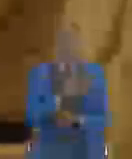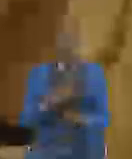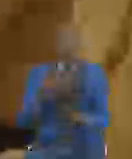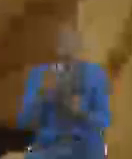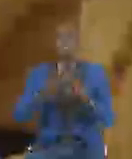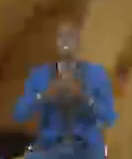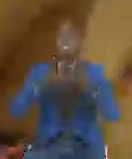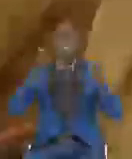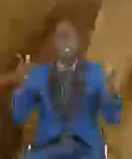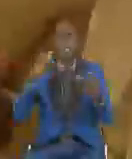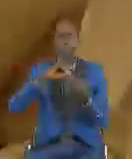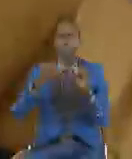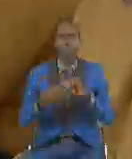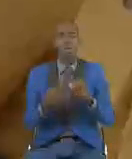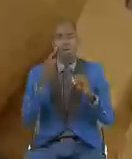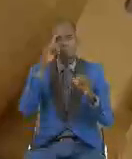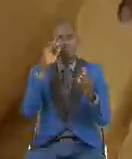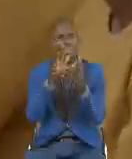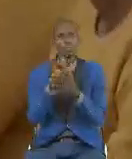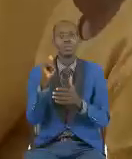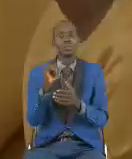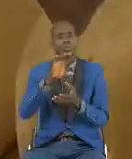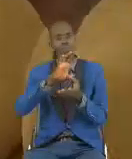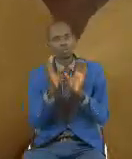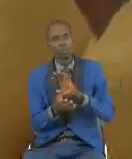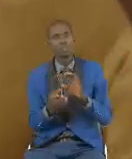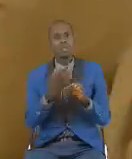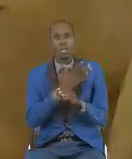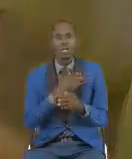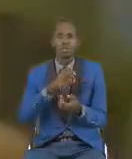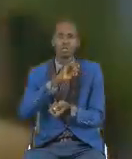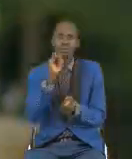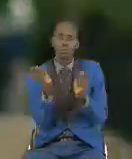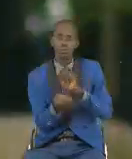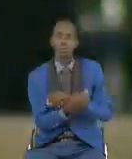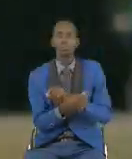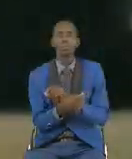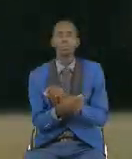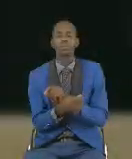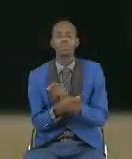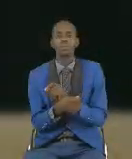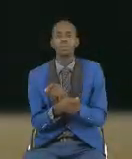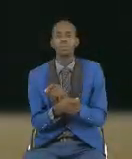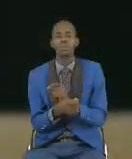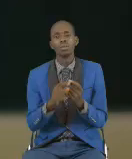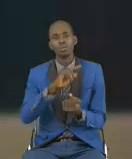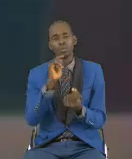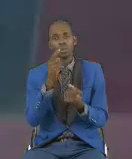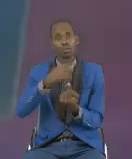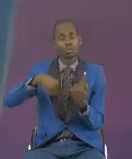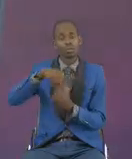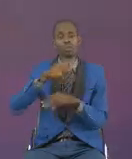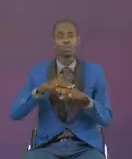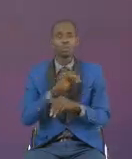number believed, conversions, and turned unto the Lord. Conversions. And I